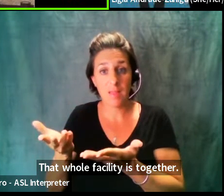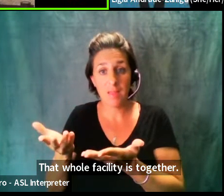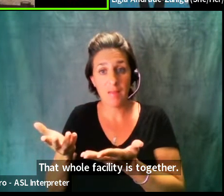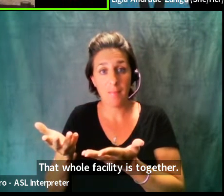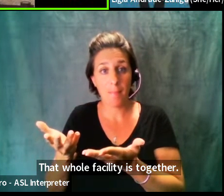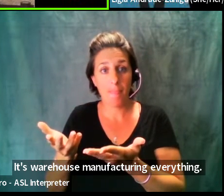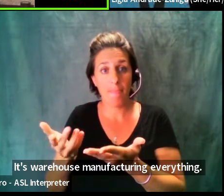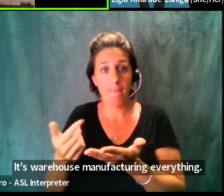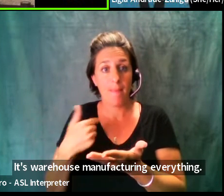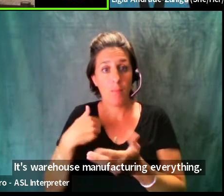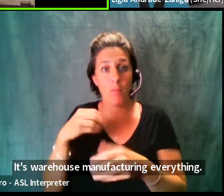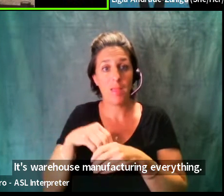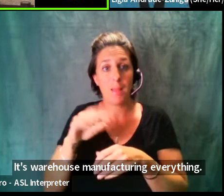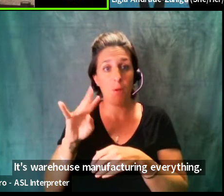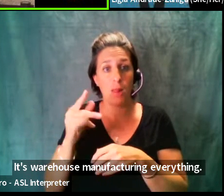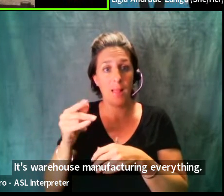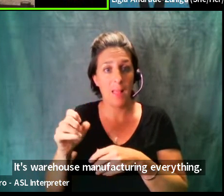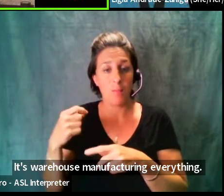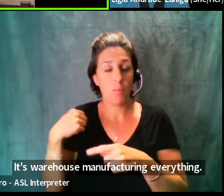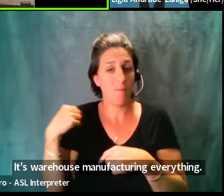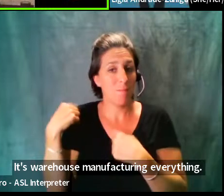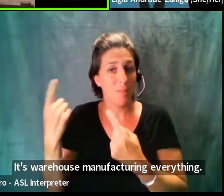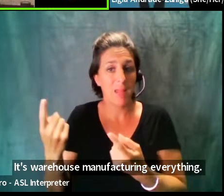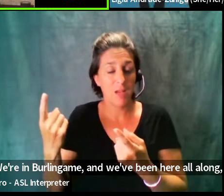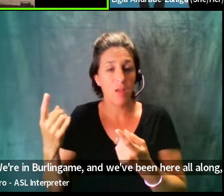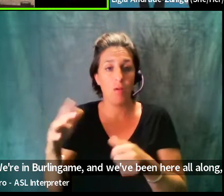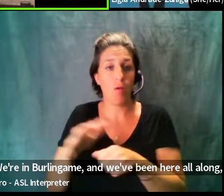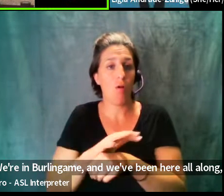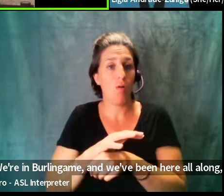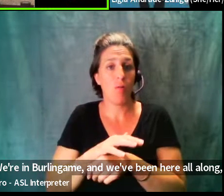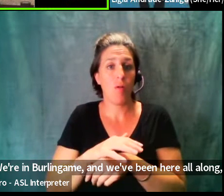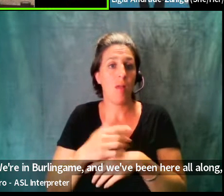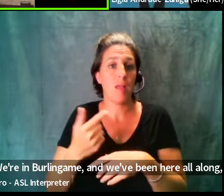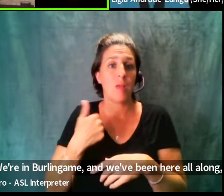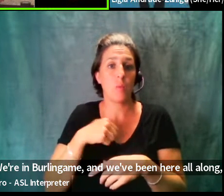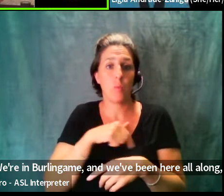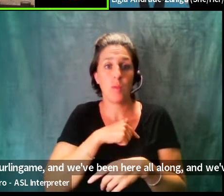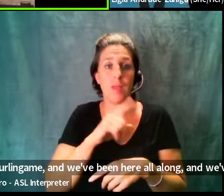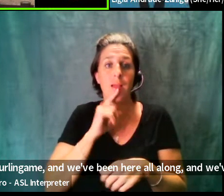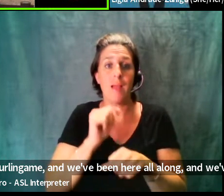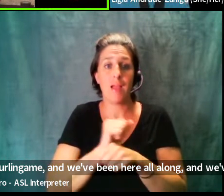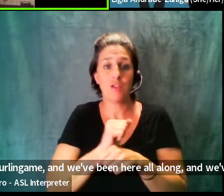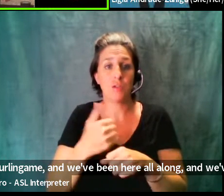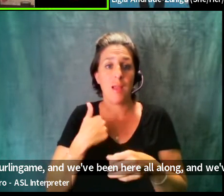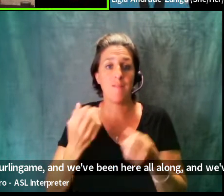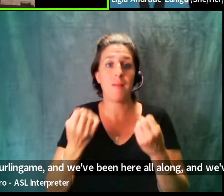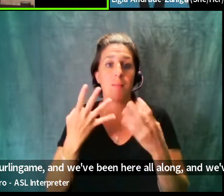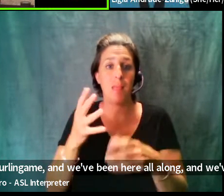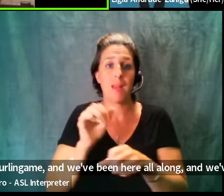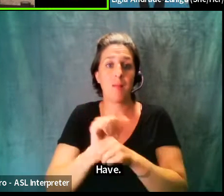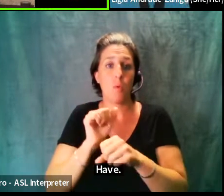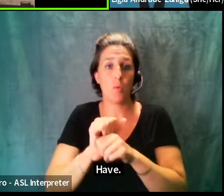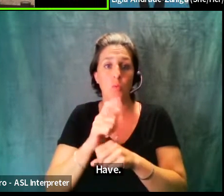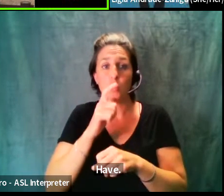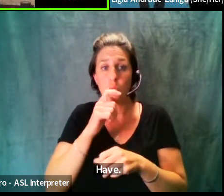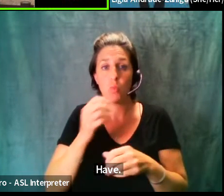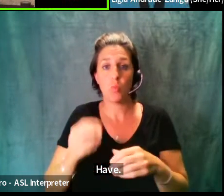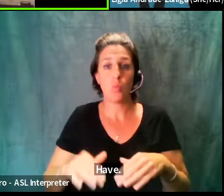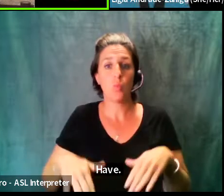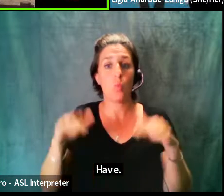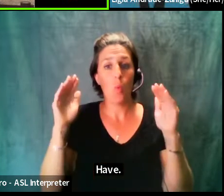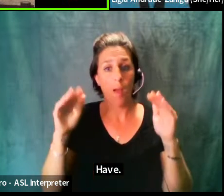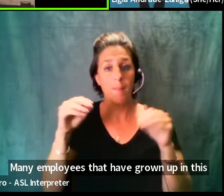We're in Burlingame, and we've been here all along, and we've actually have many employees that have grown up in this